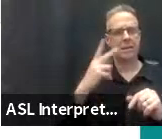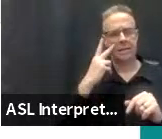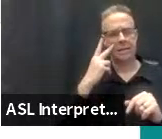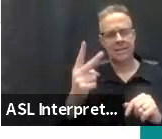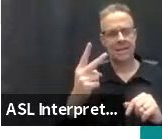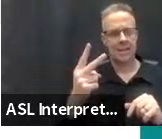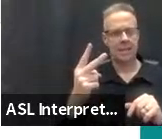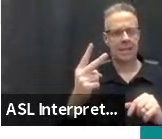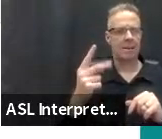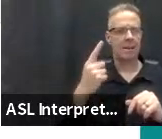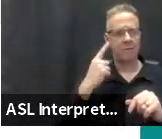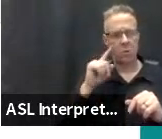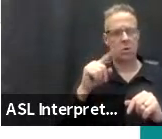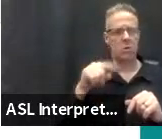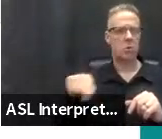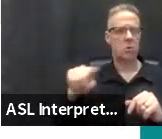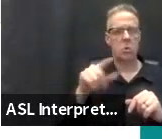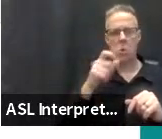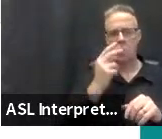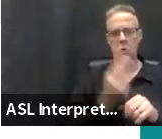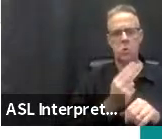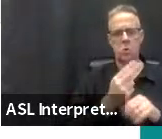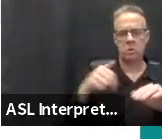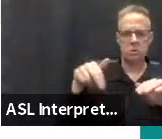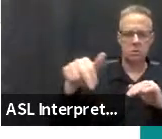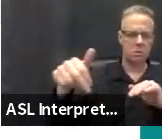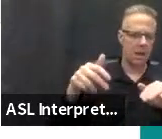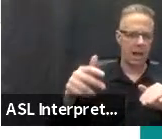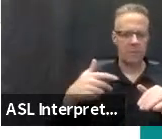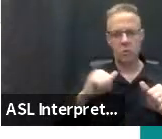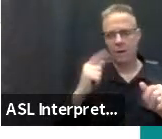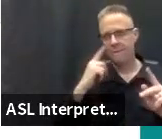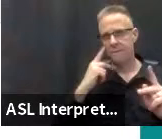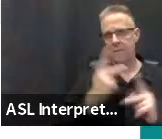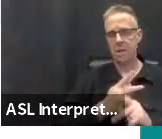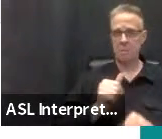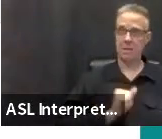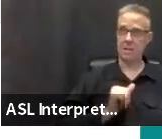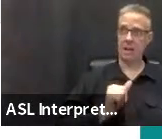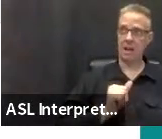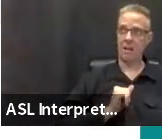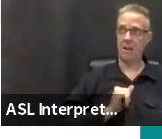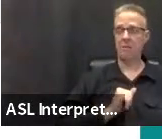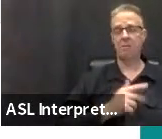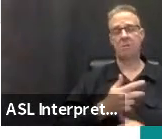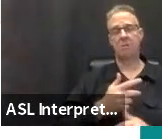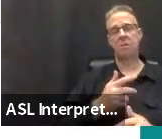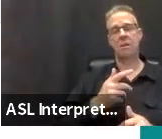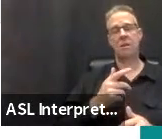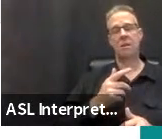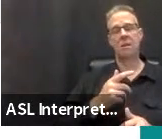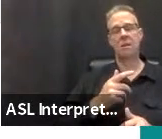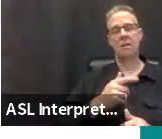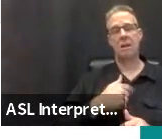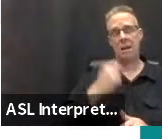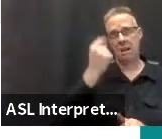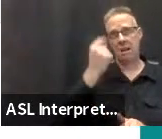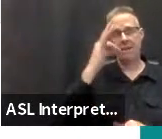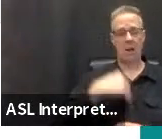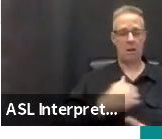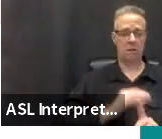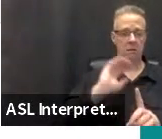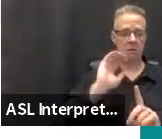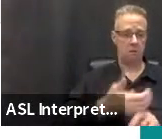people, active transportation users on this facility. So I'm trying not to think about myself, but put myself in other people's shoes here. And I